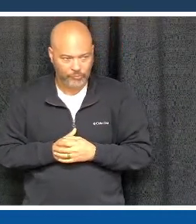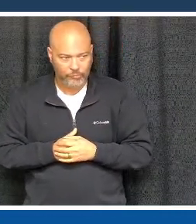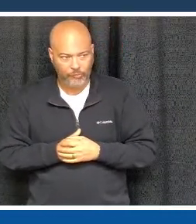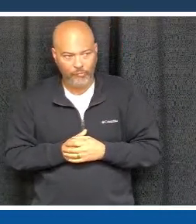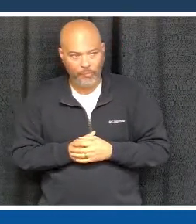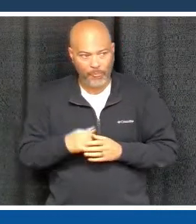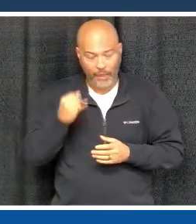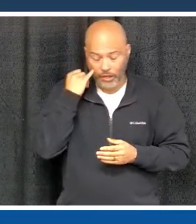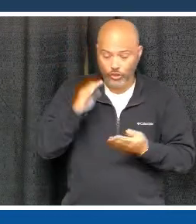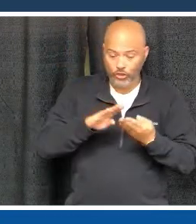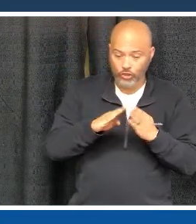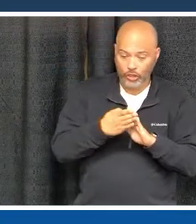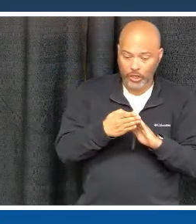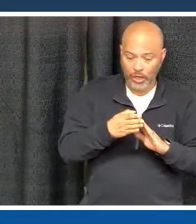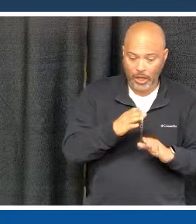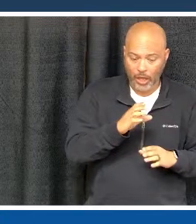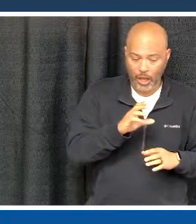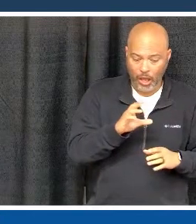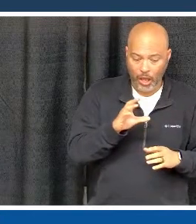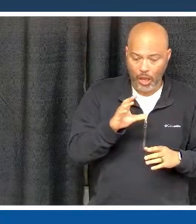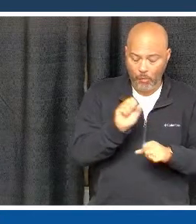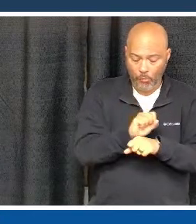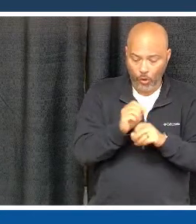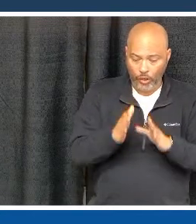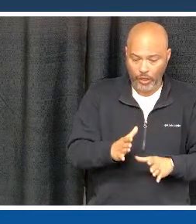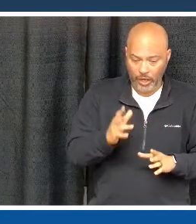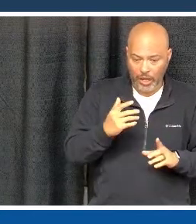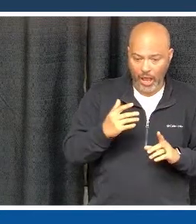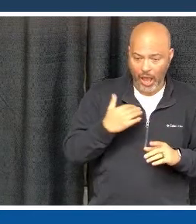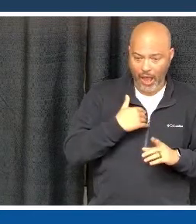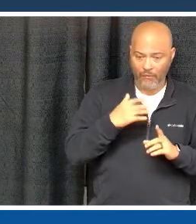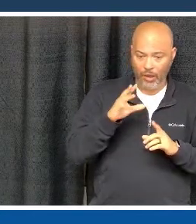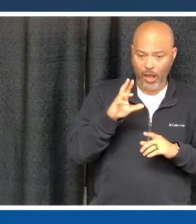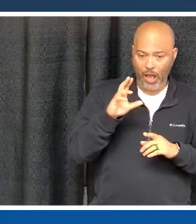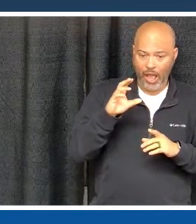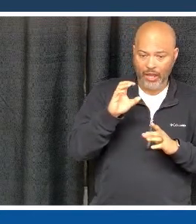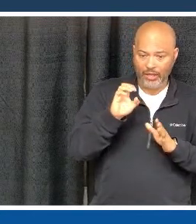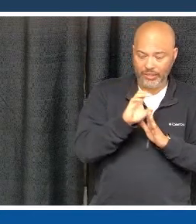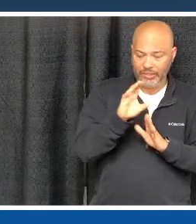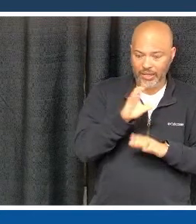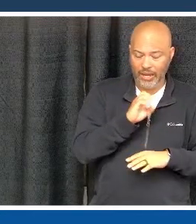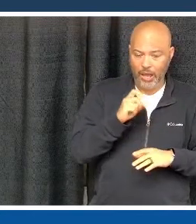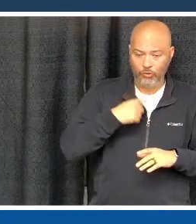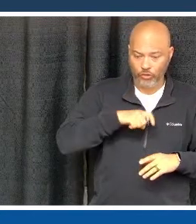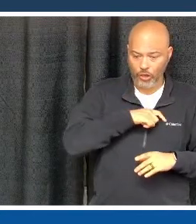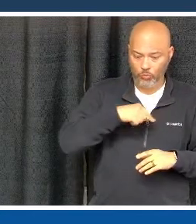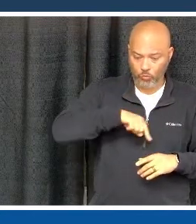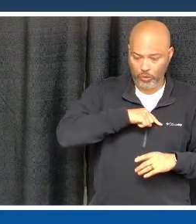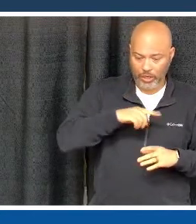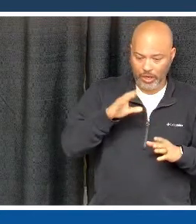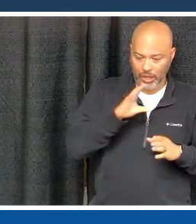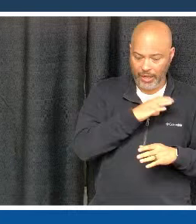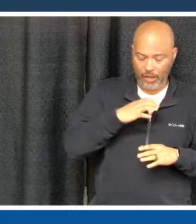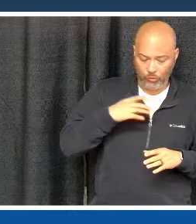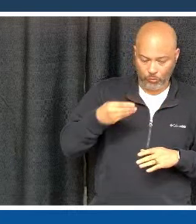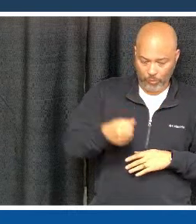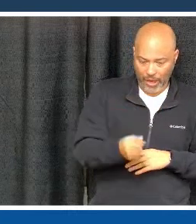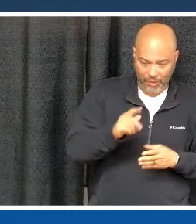Should a city employee who is the subject of an ethics investigation be entitled to legal representation at city expense?